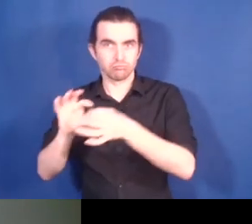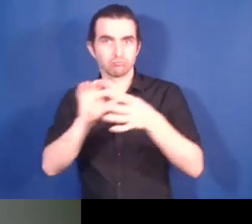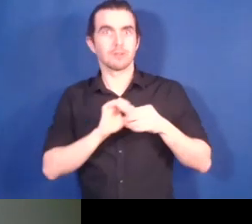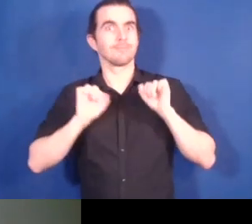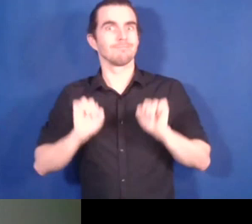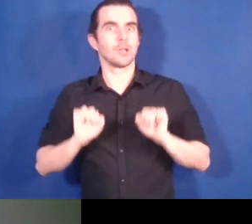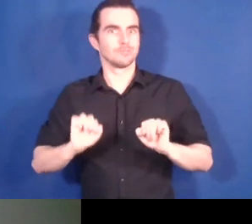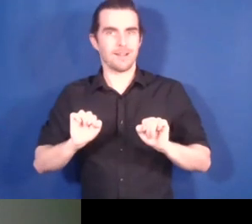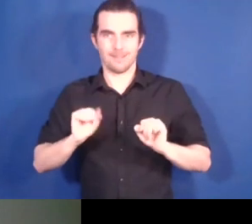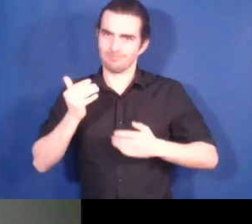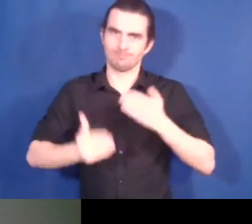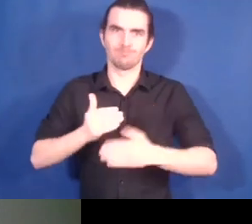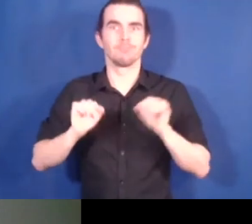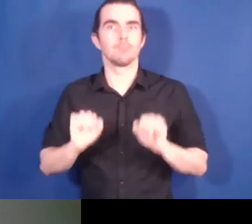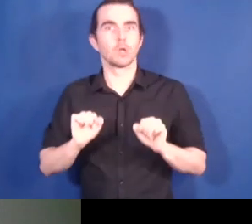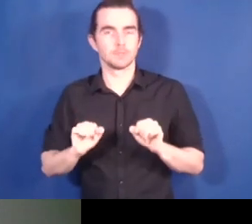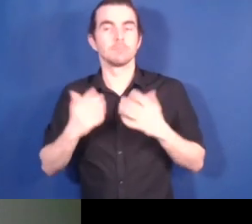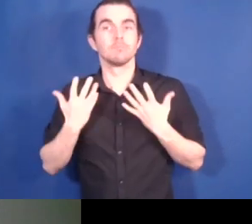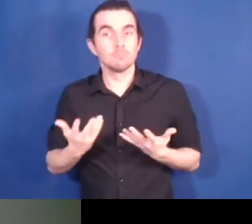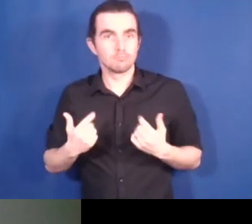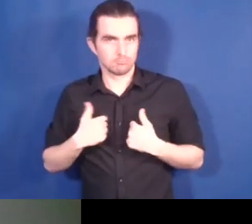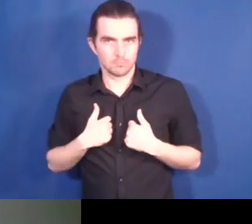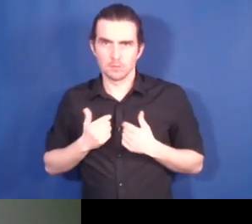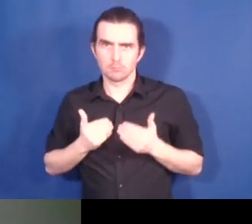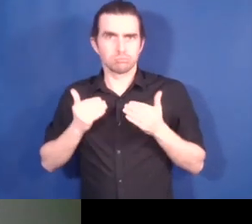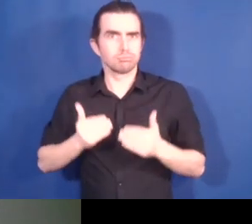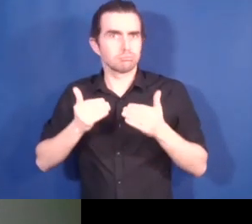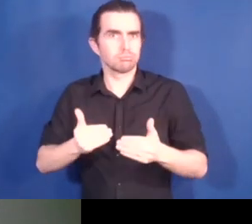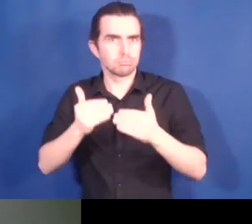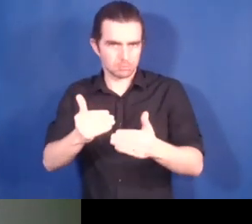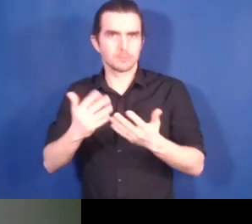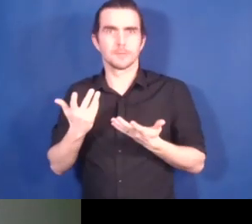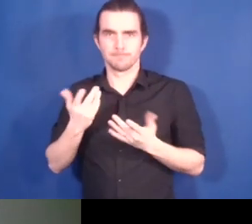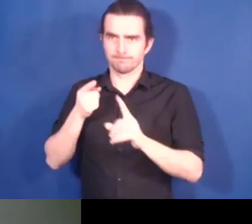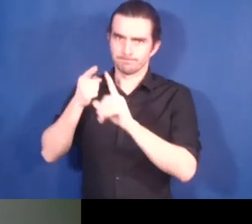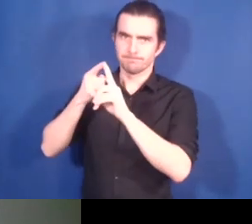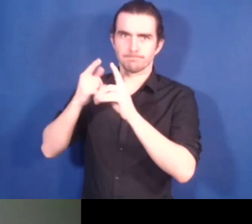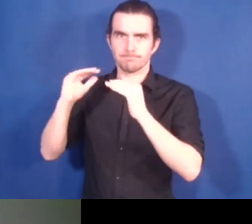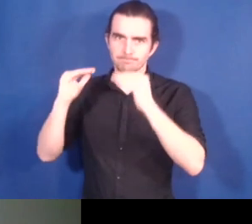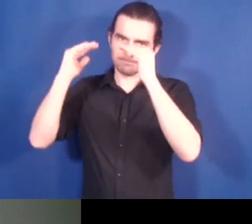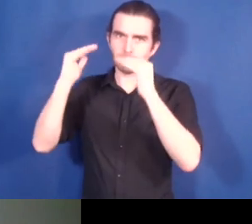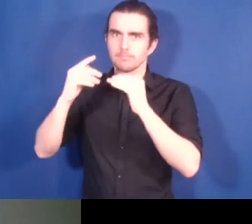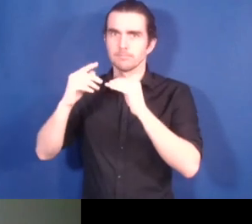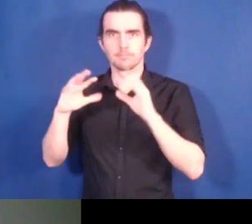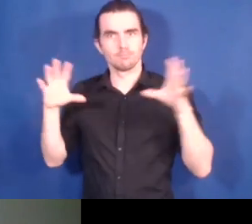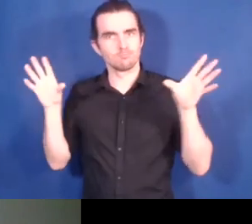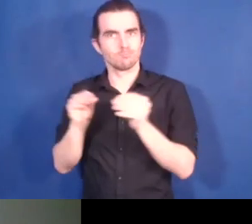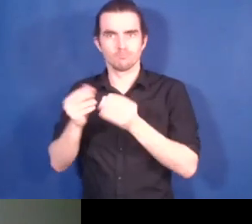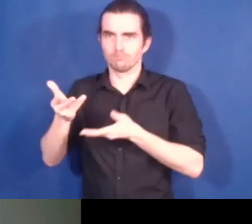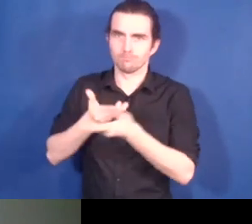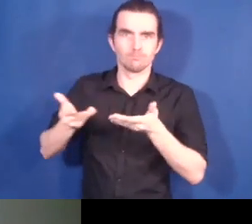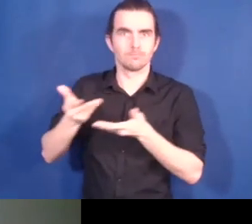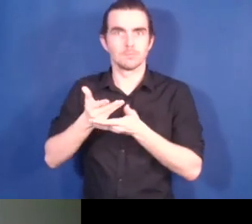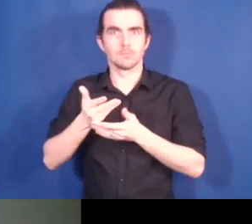where we'll be making a report and talking about what we hope we can do to ensure